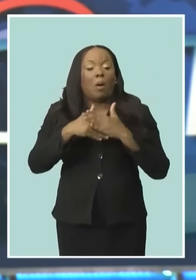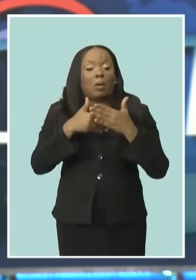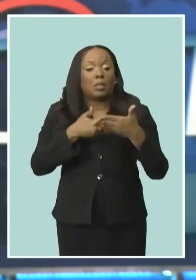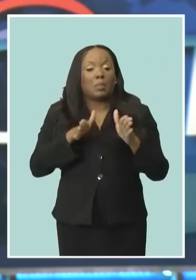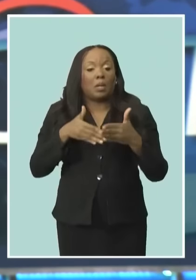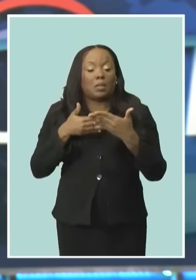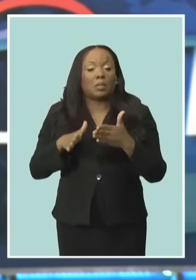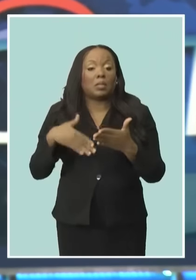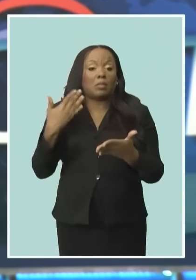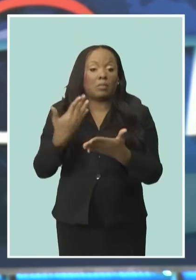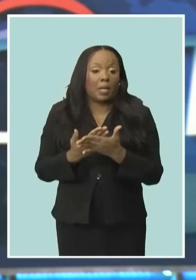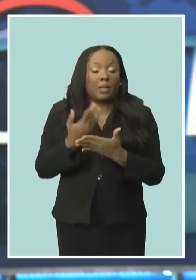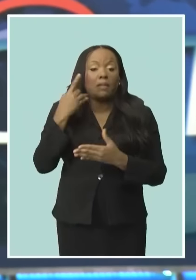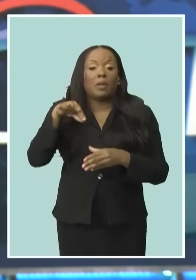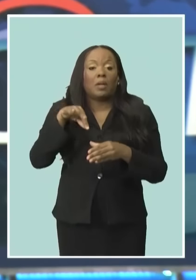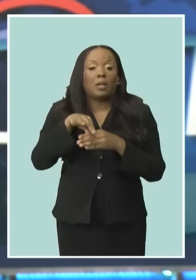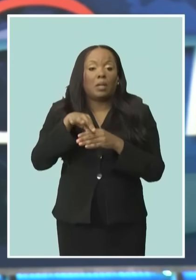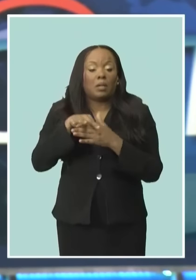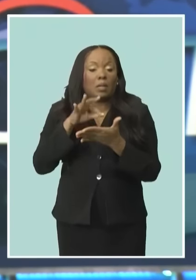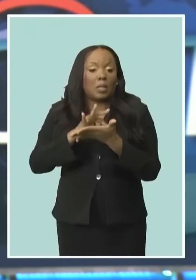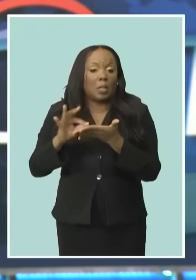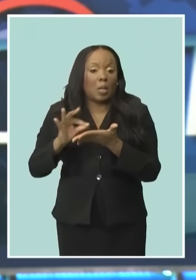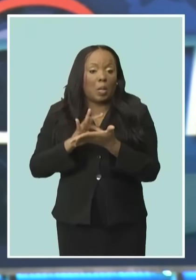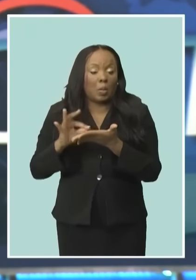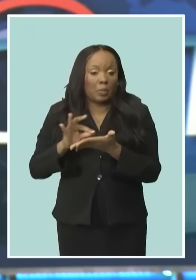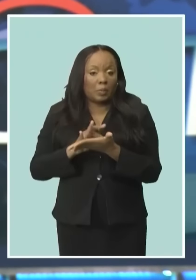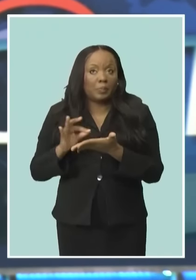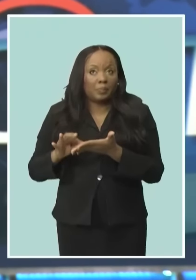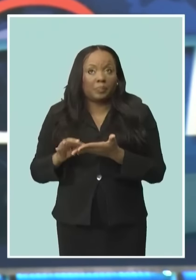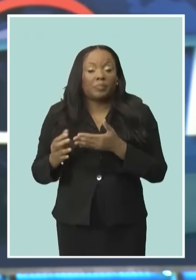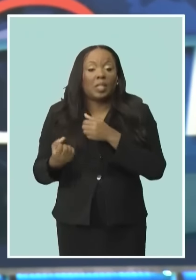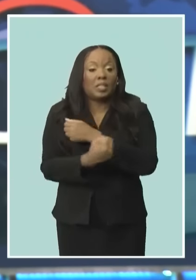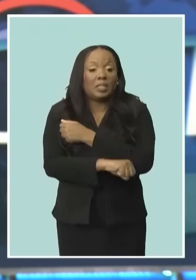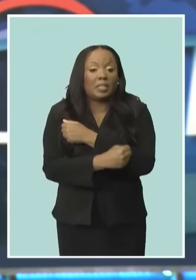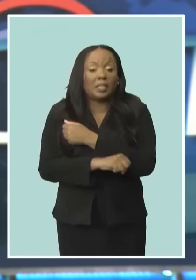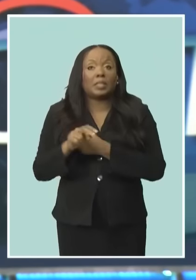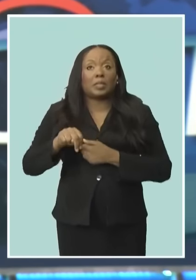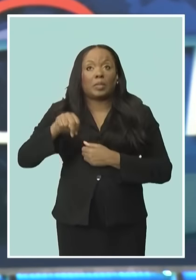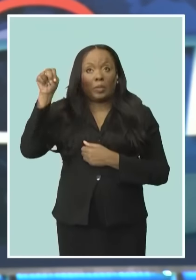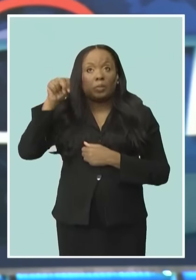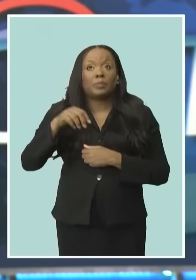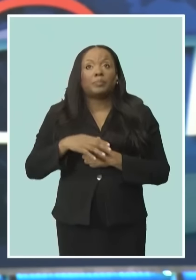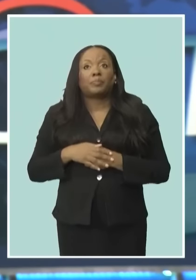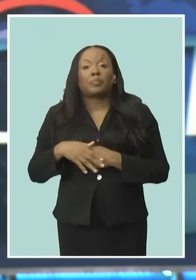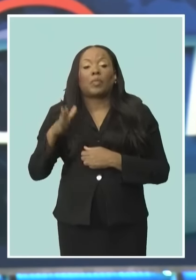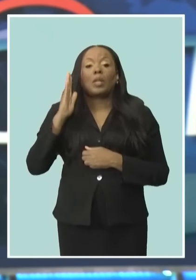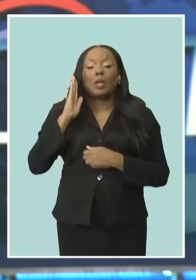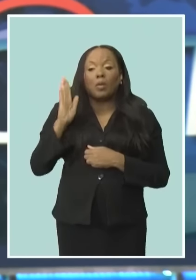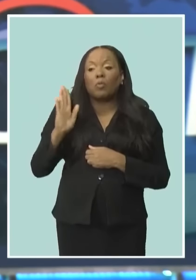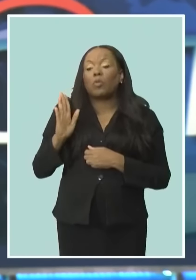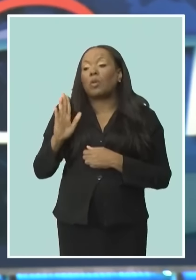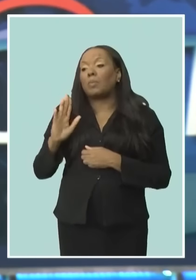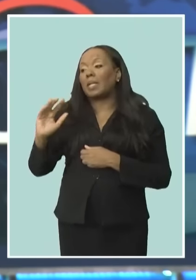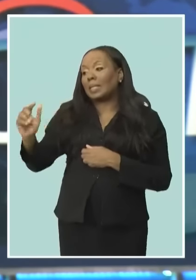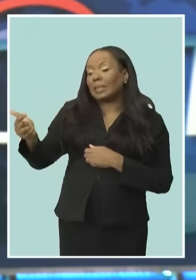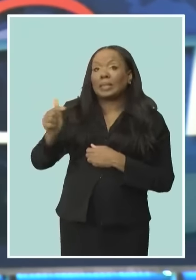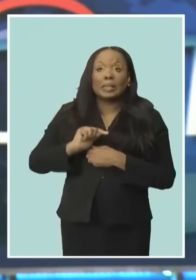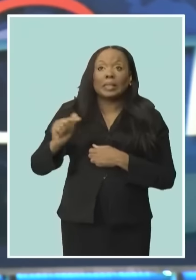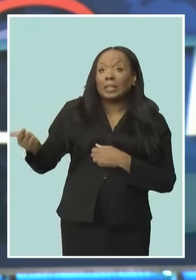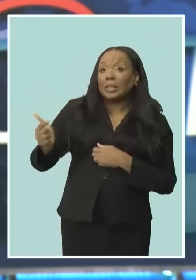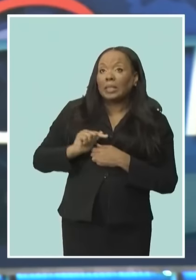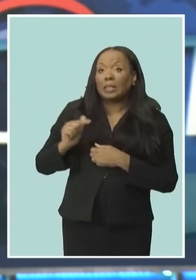will take place from today's St. James North by-election. Of course, we'll be going back and forth with Crystal throughout the newscast